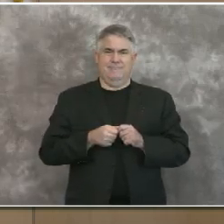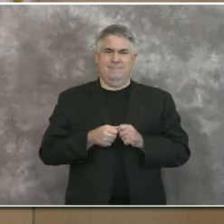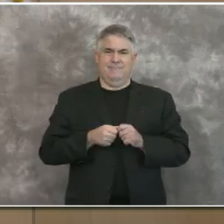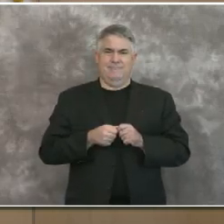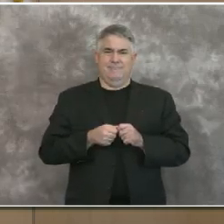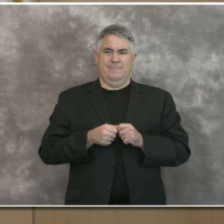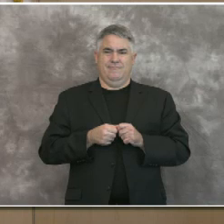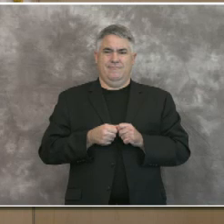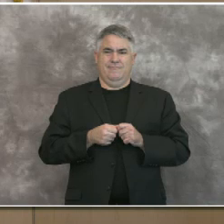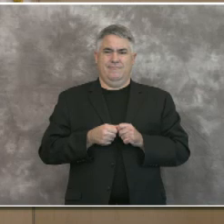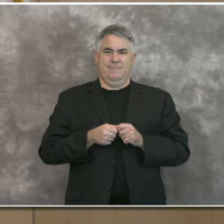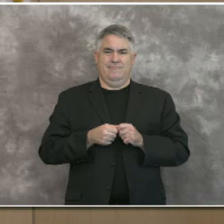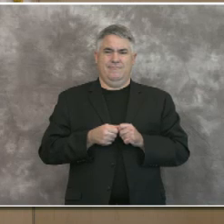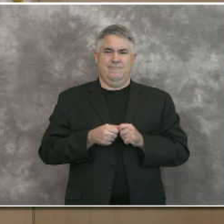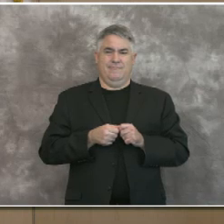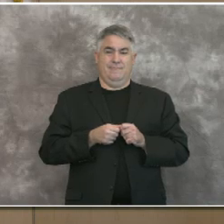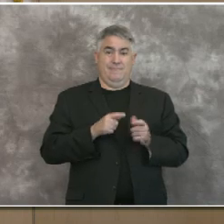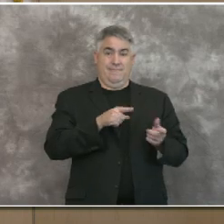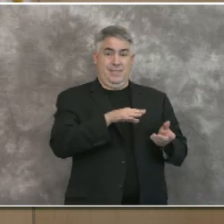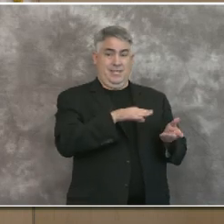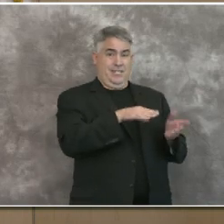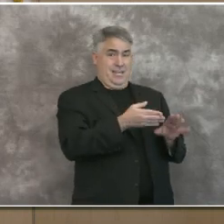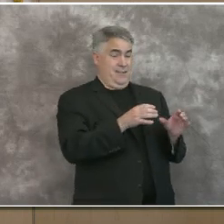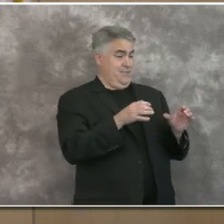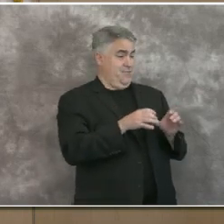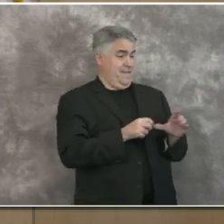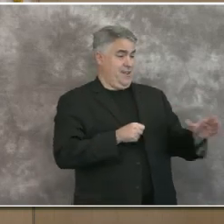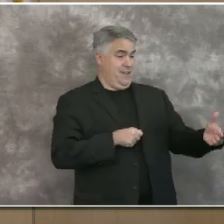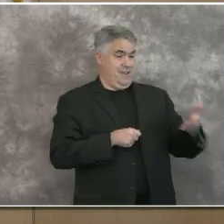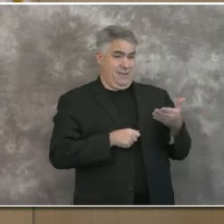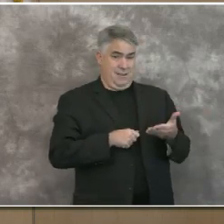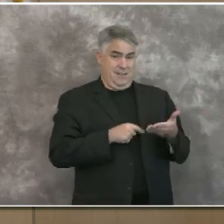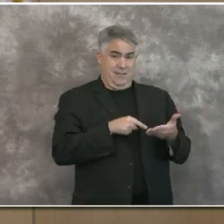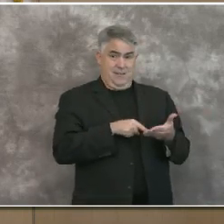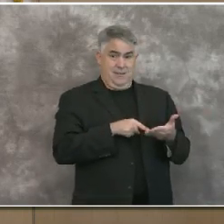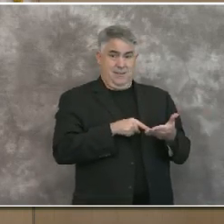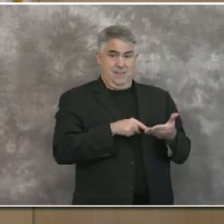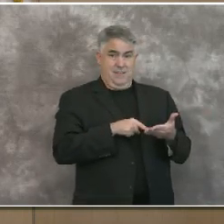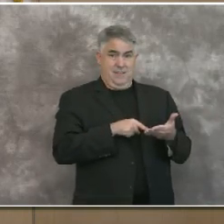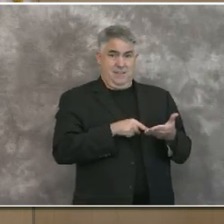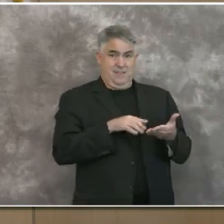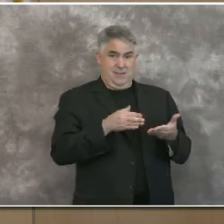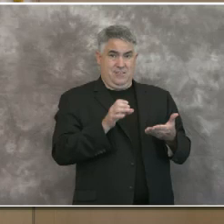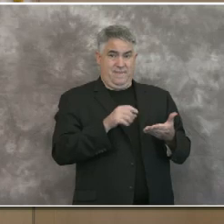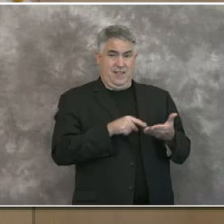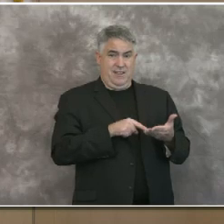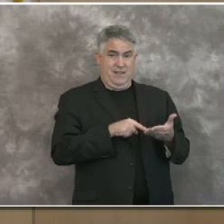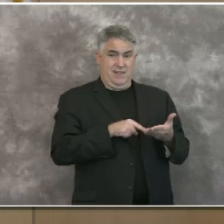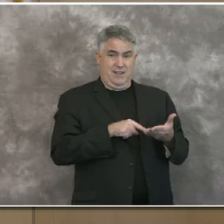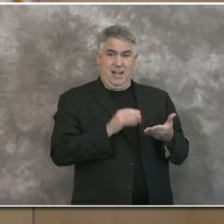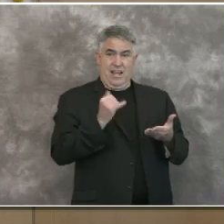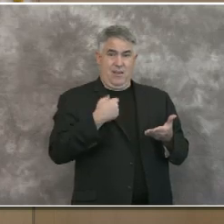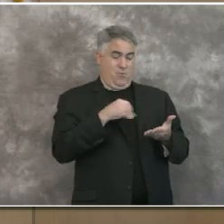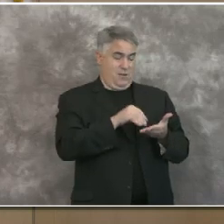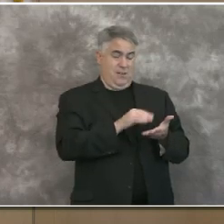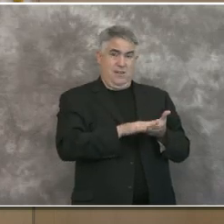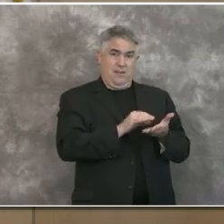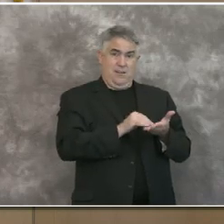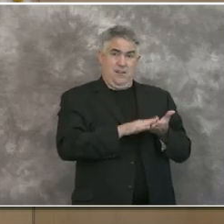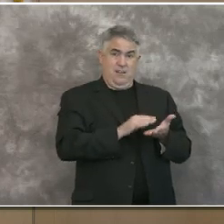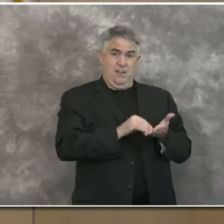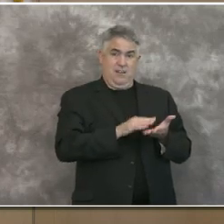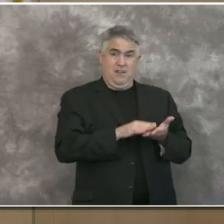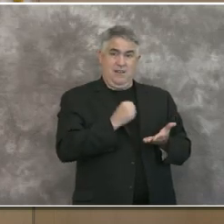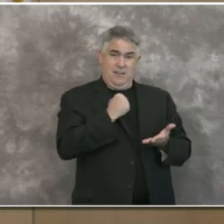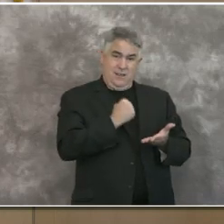we look at our death certificates, how the death certificates are completed. So